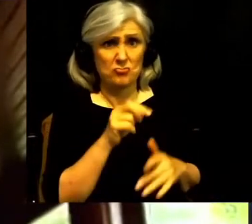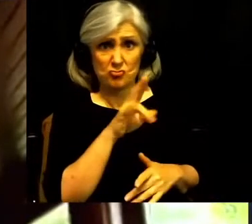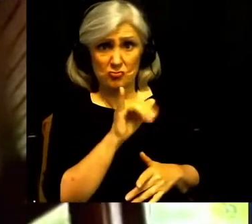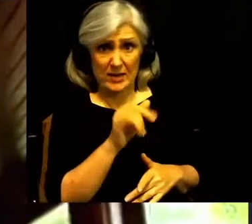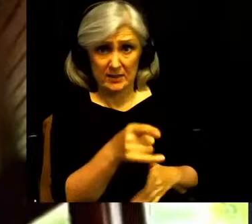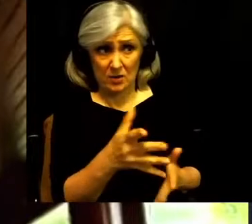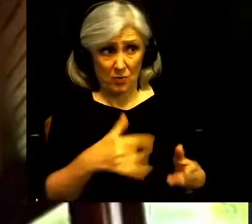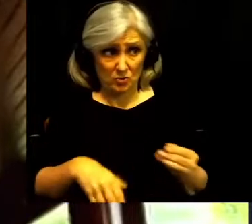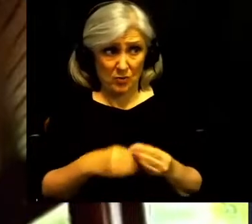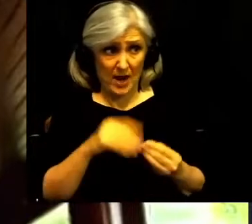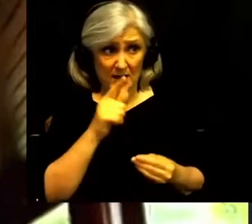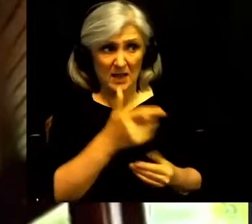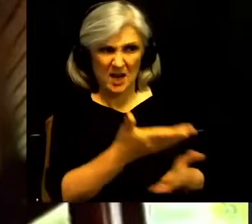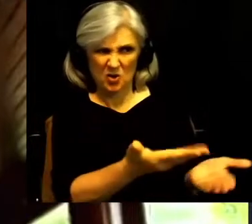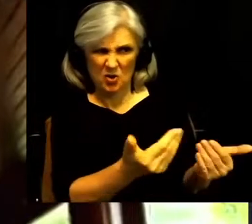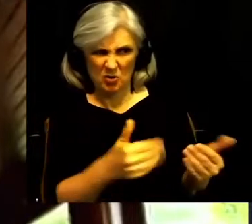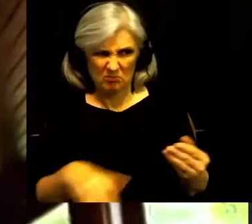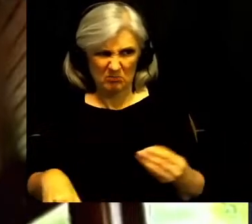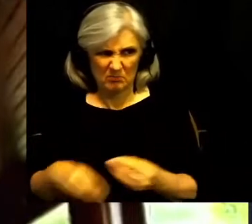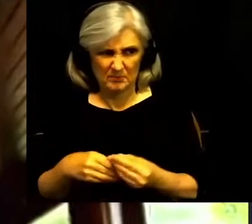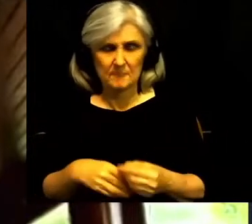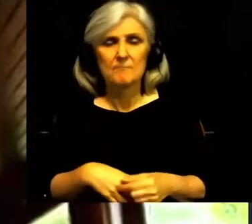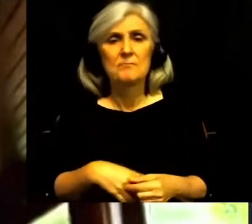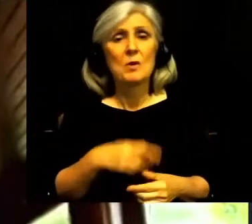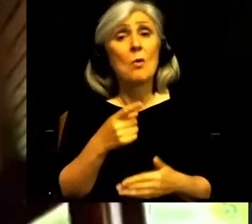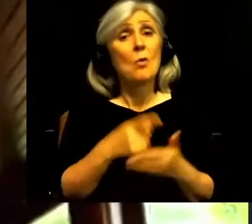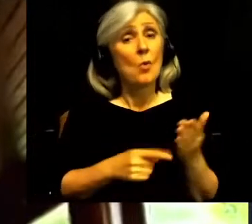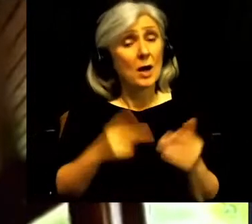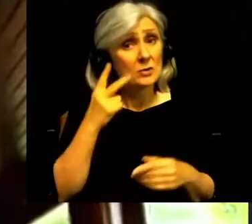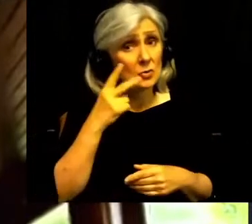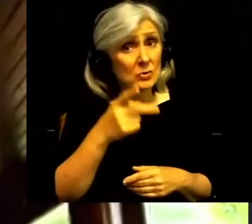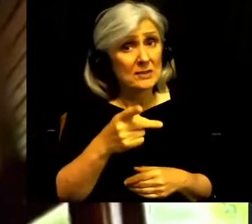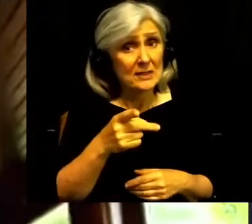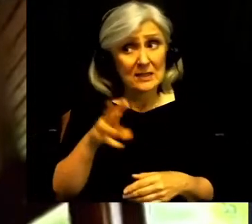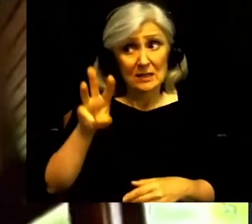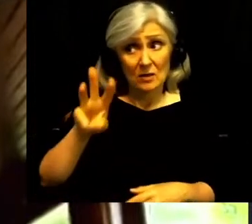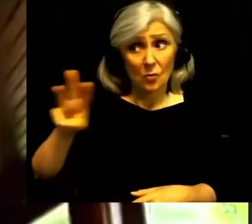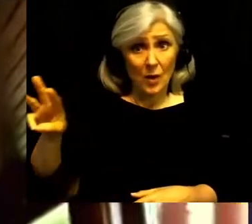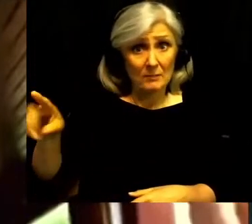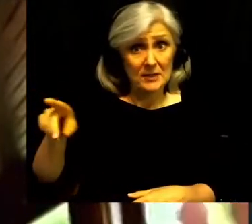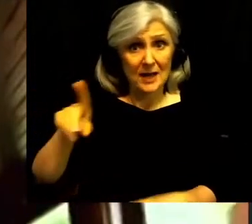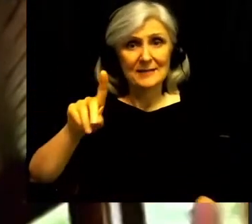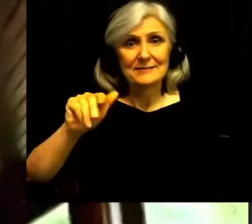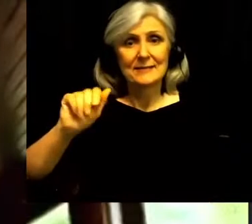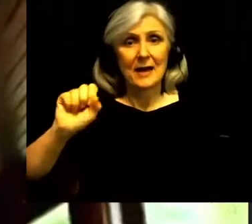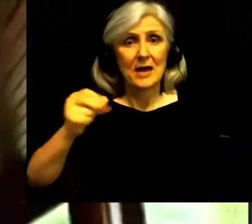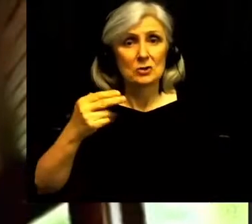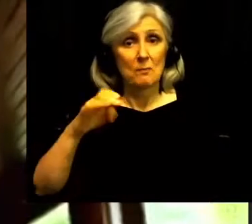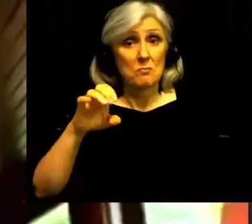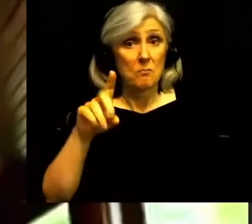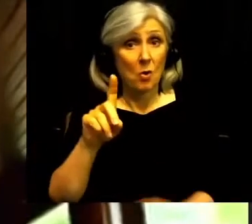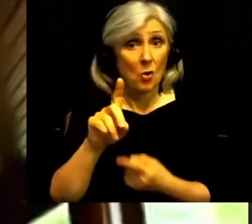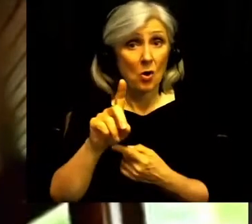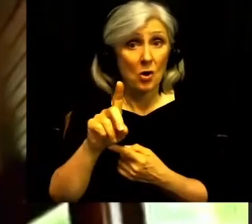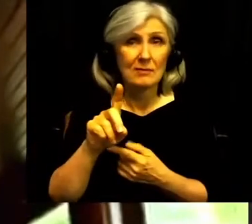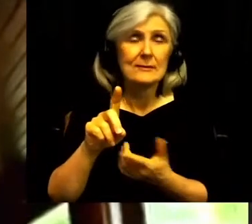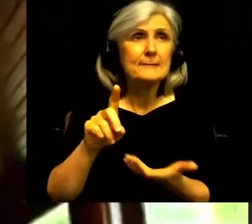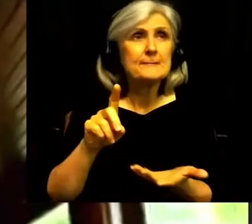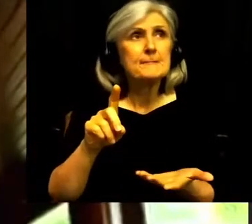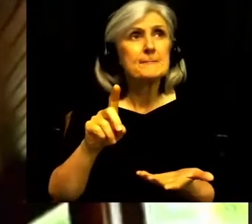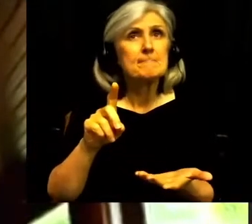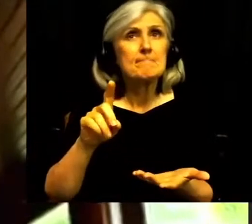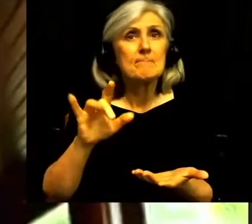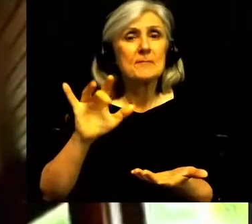I think the elements that are on that dashboard are, in my opinion, like the totality of sort of the high